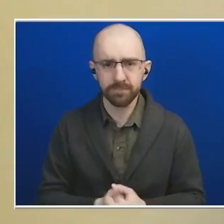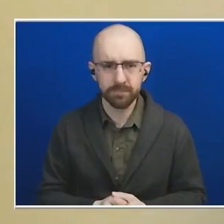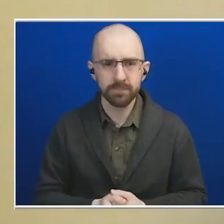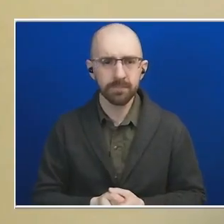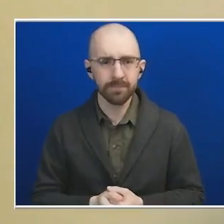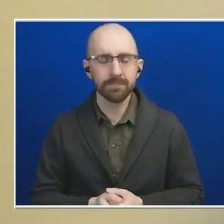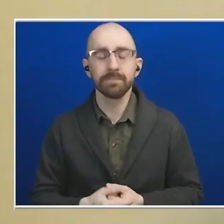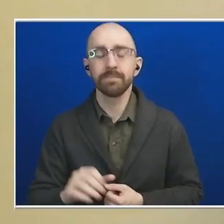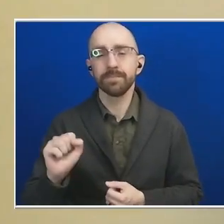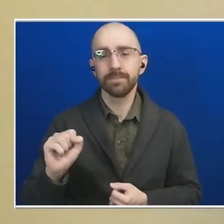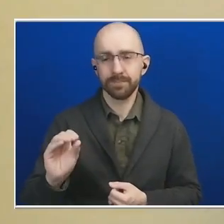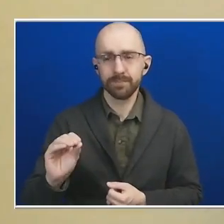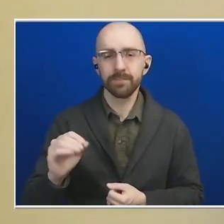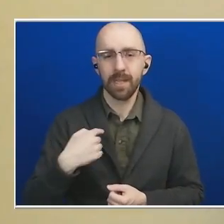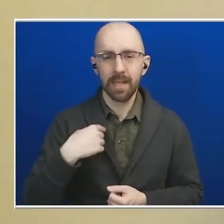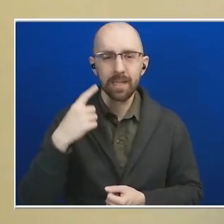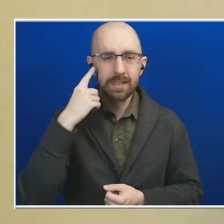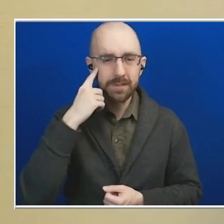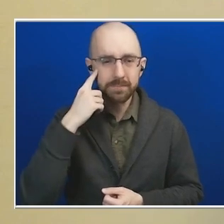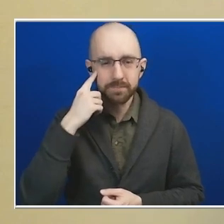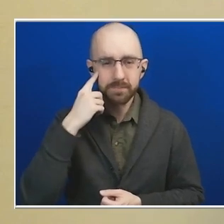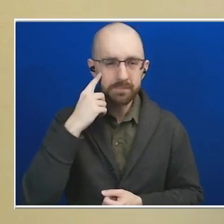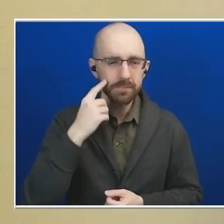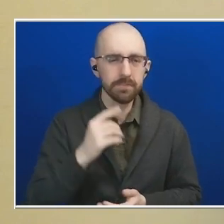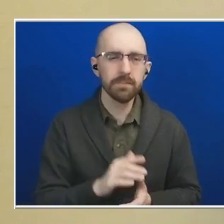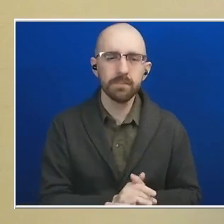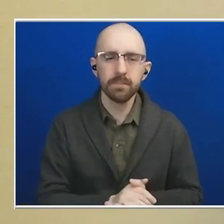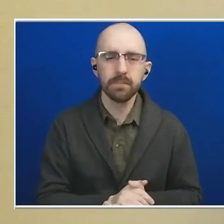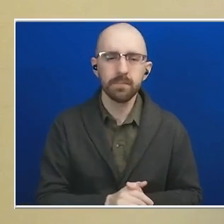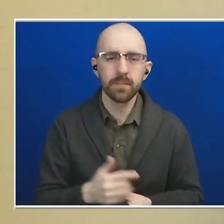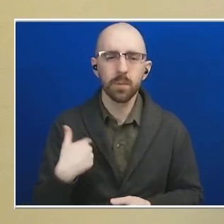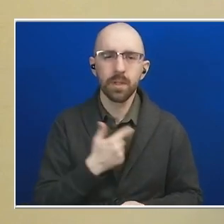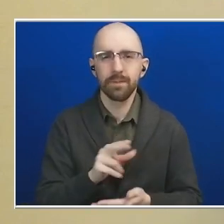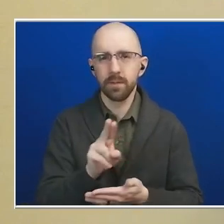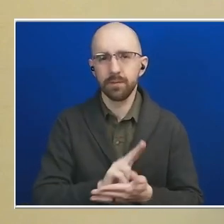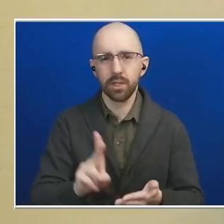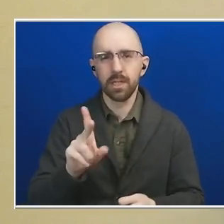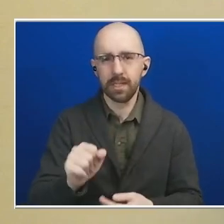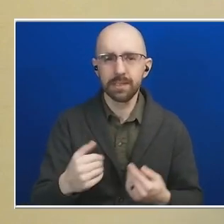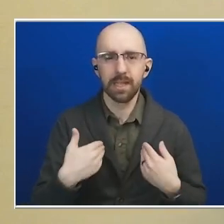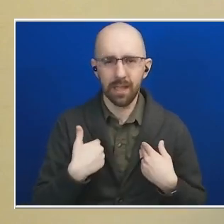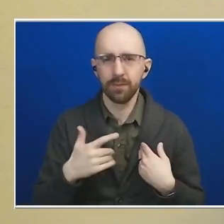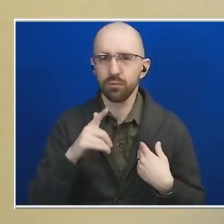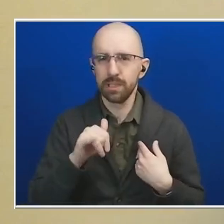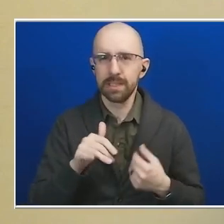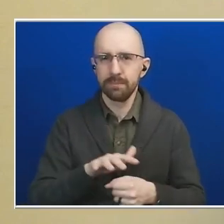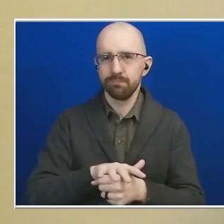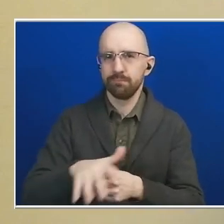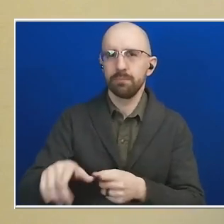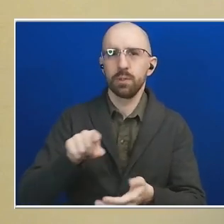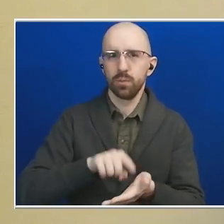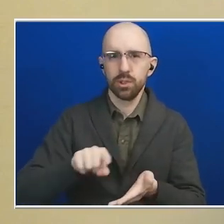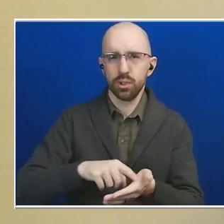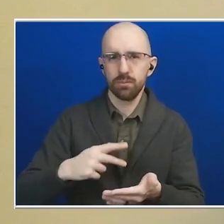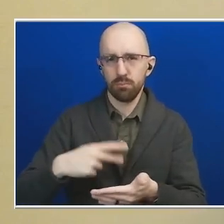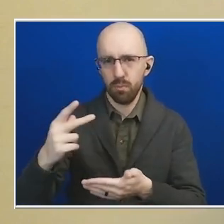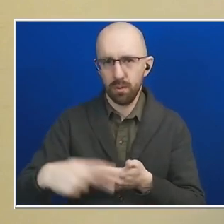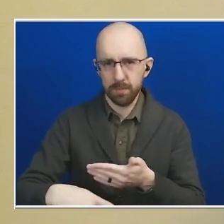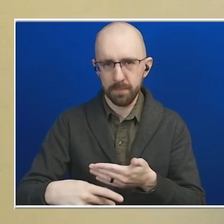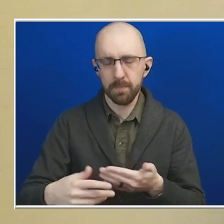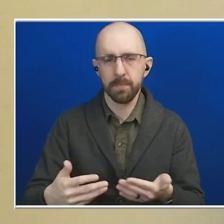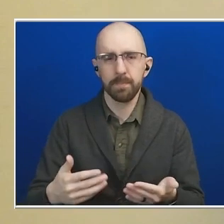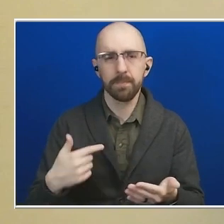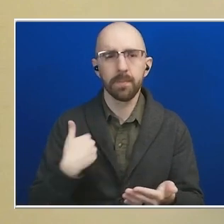So I think we at the University of Kansas have a really robust research program, and we're